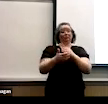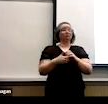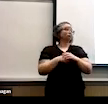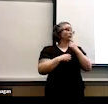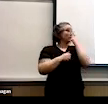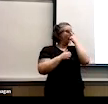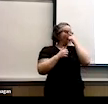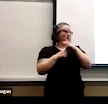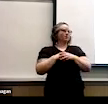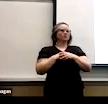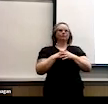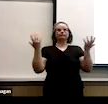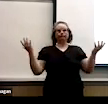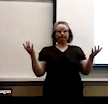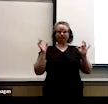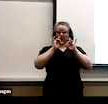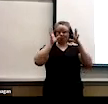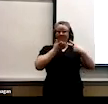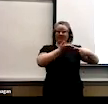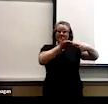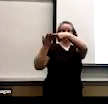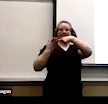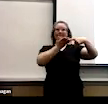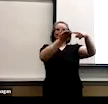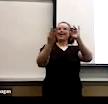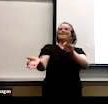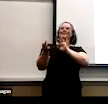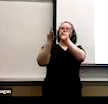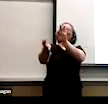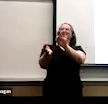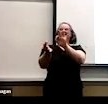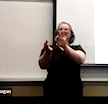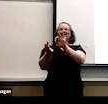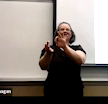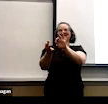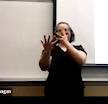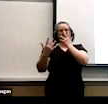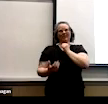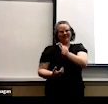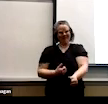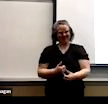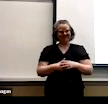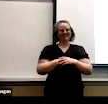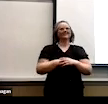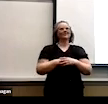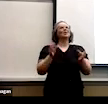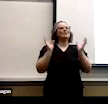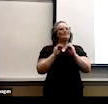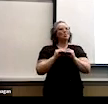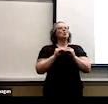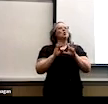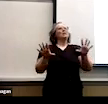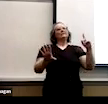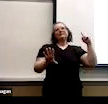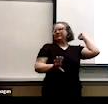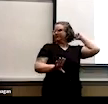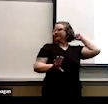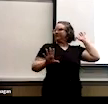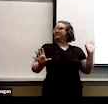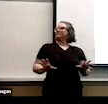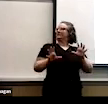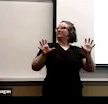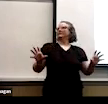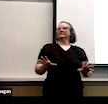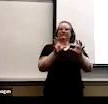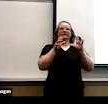So there's work to be done. But there are hopefully some useful takeaways from this, some resources that you